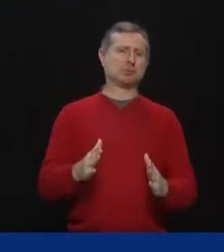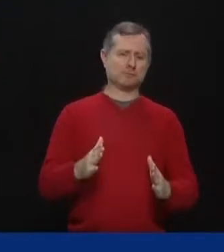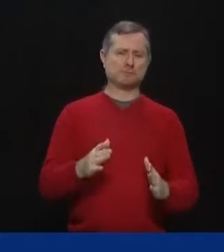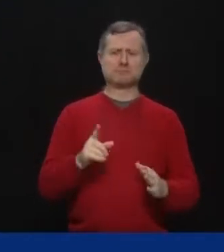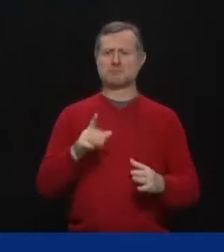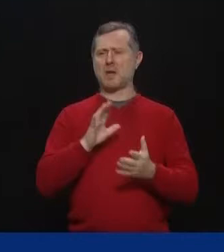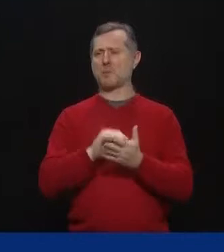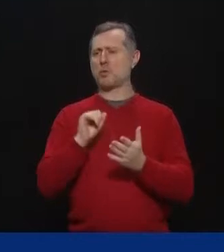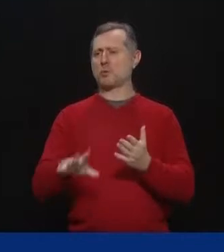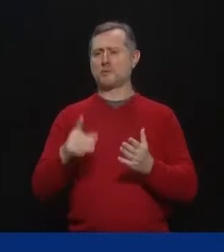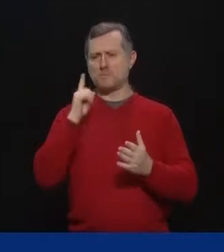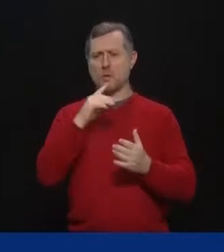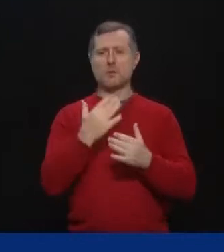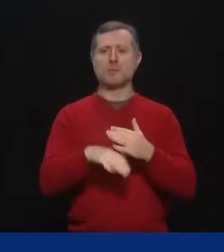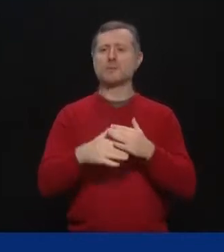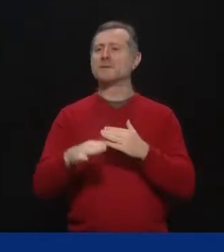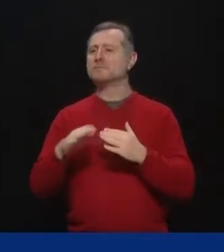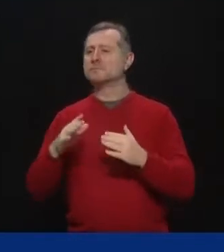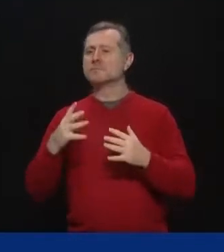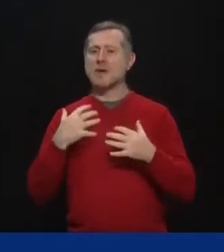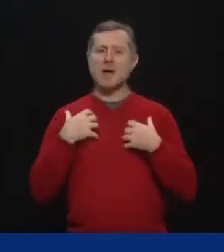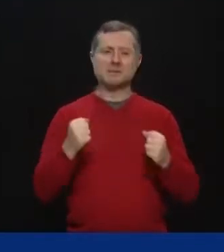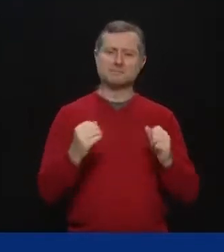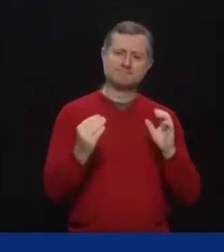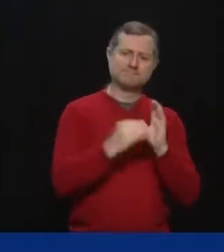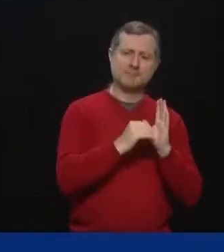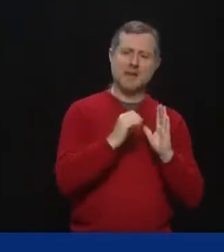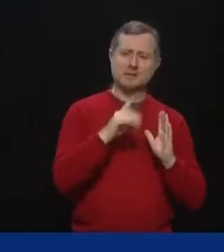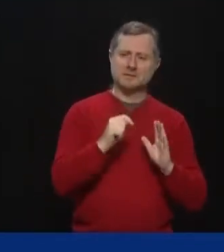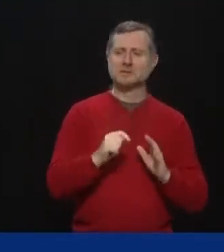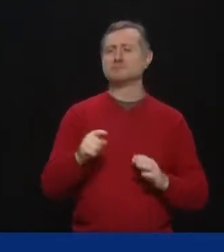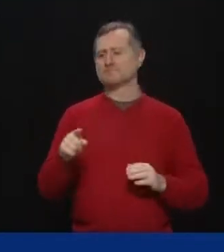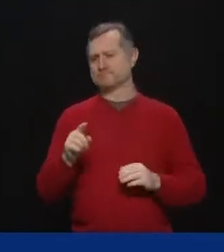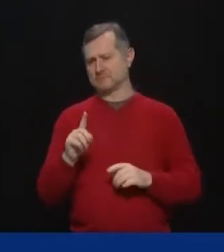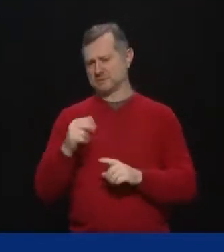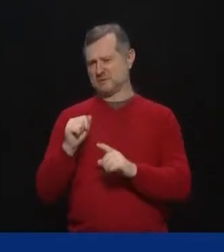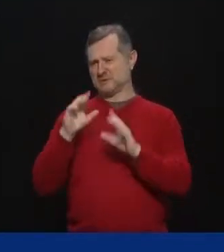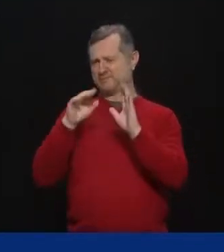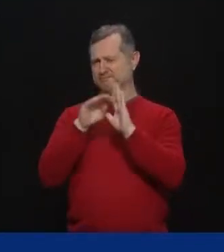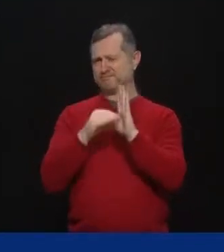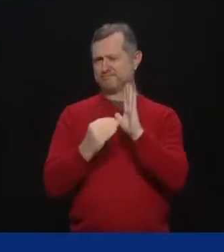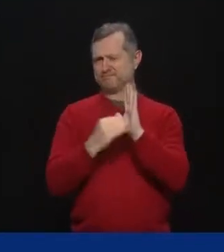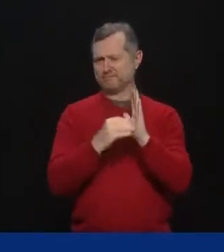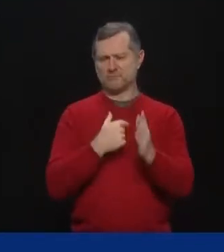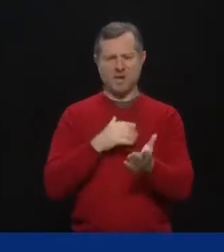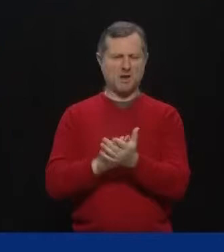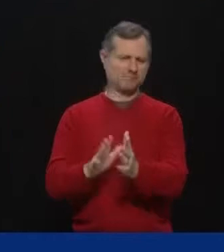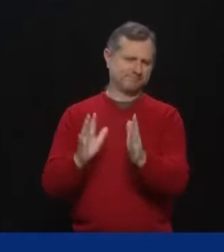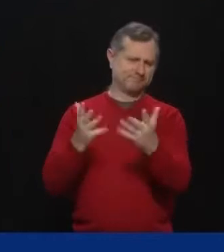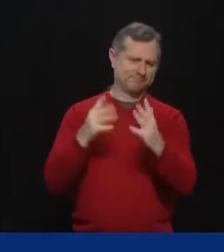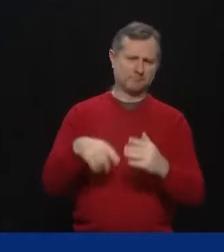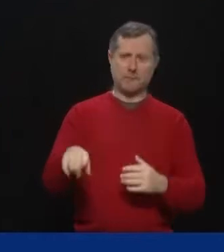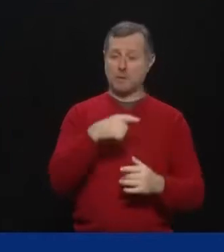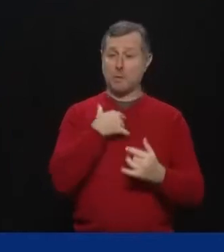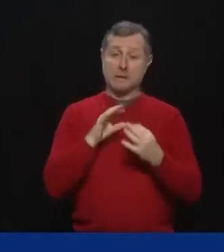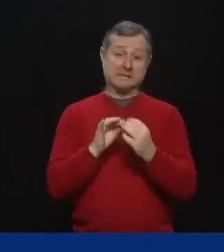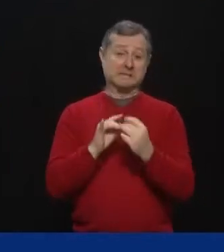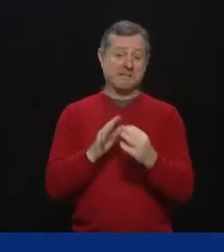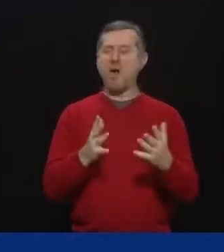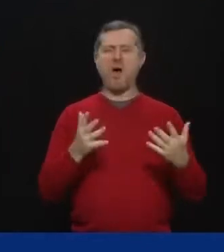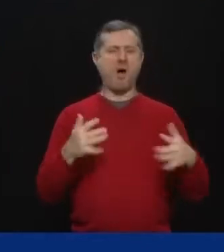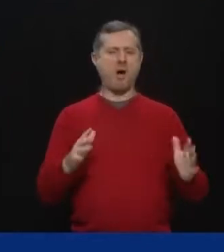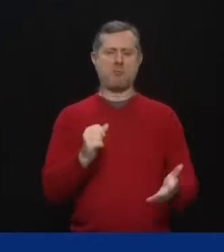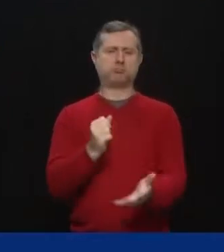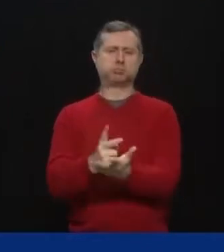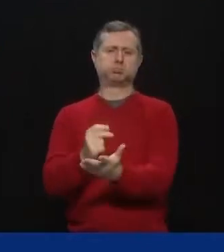had some procedural battles with the other side of the aisle, and how nice it was. We no longer have to have those battles, but thank you for being there when things were tough.